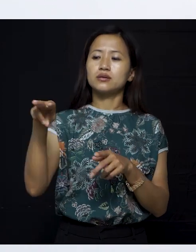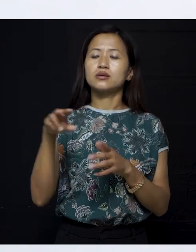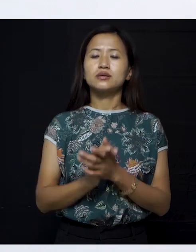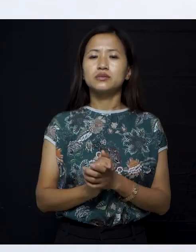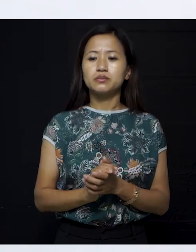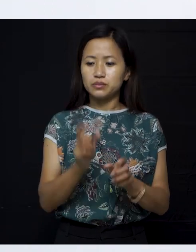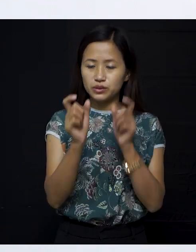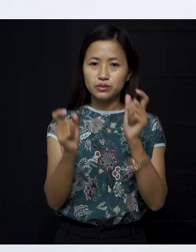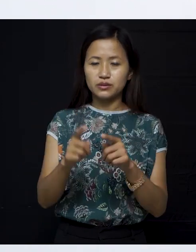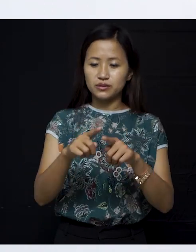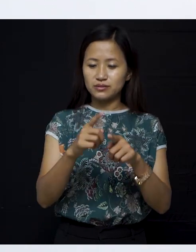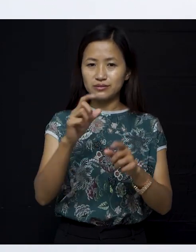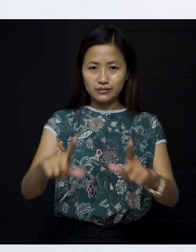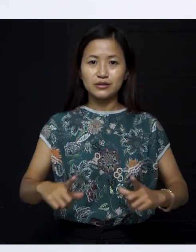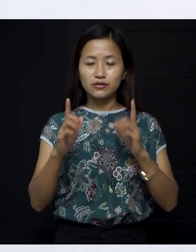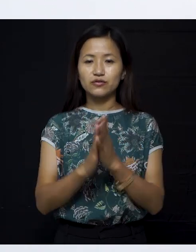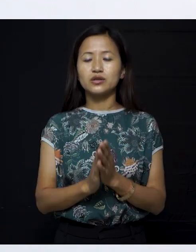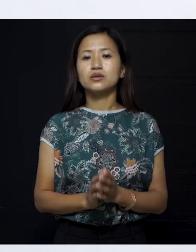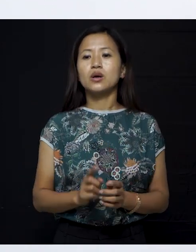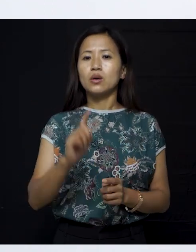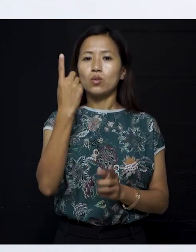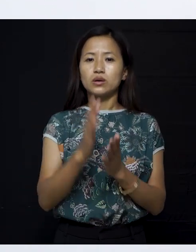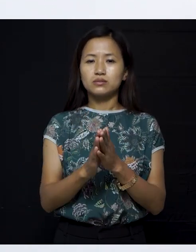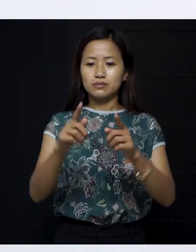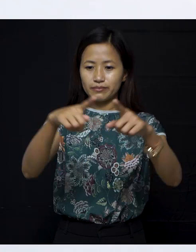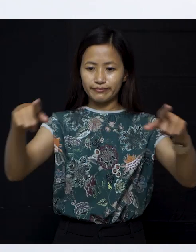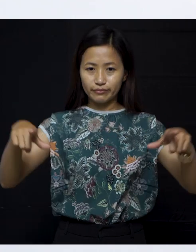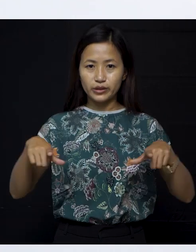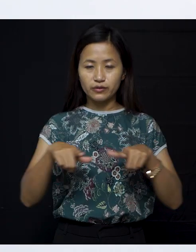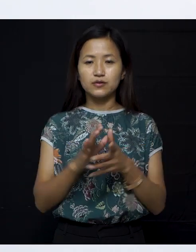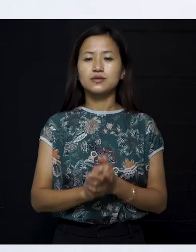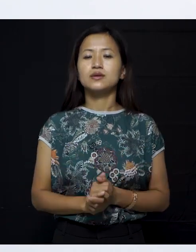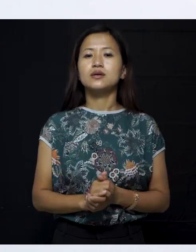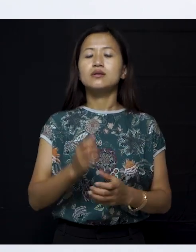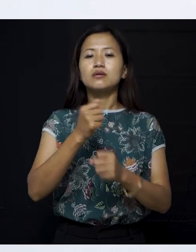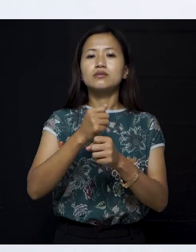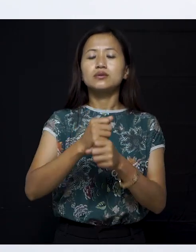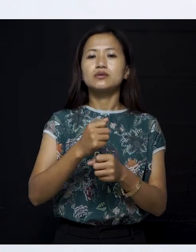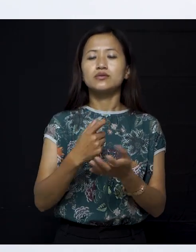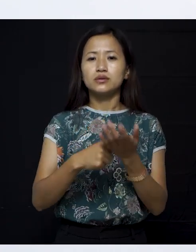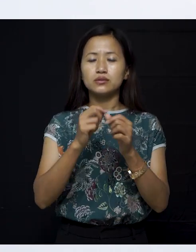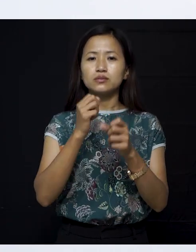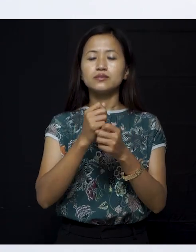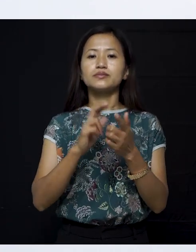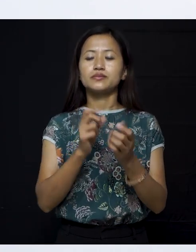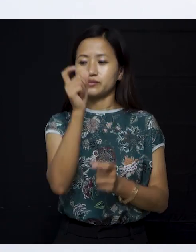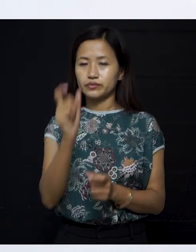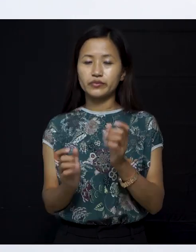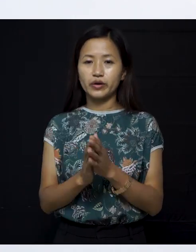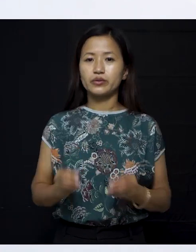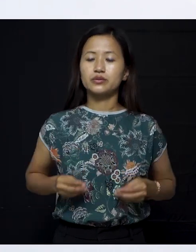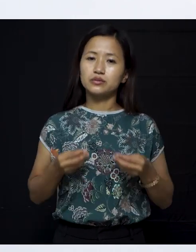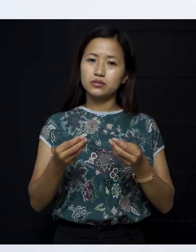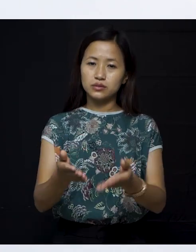of land in a refugee camps. So the government of India, they decided to give relief to these people,